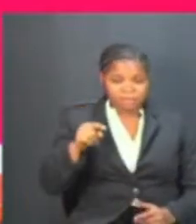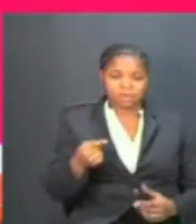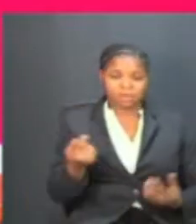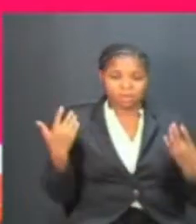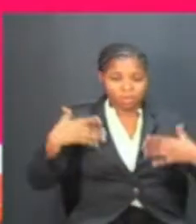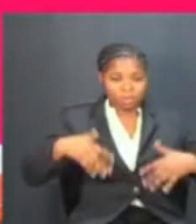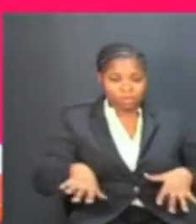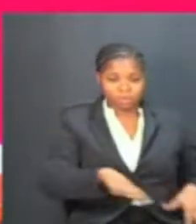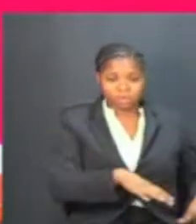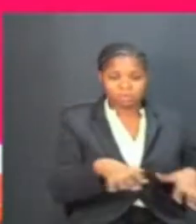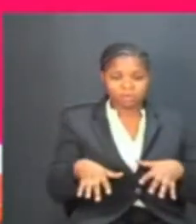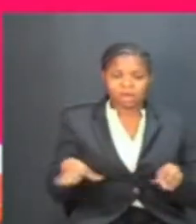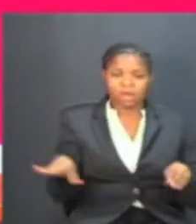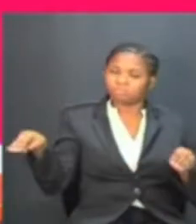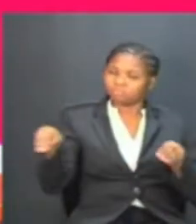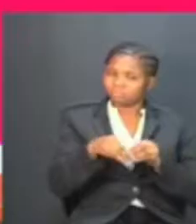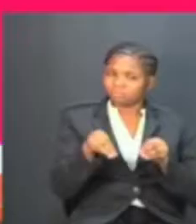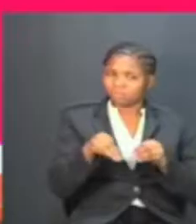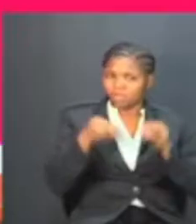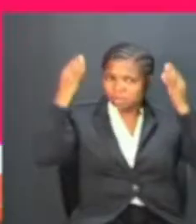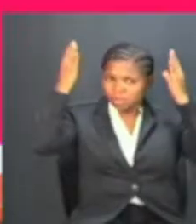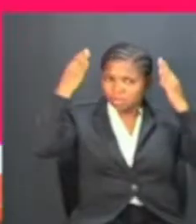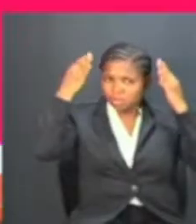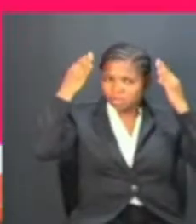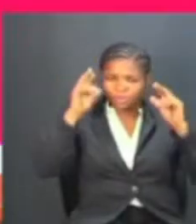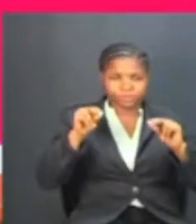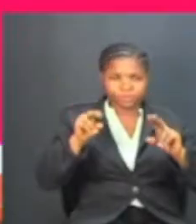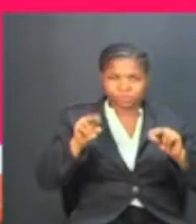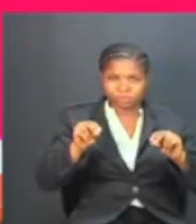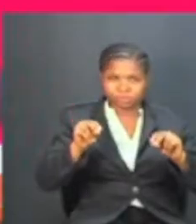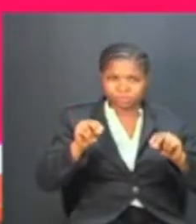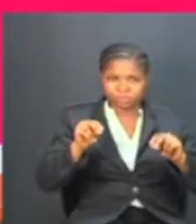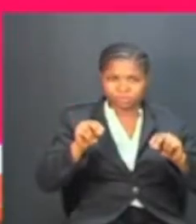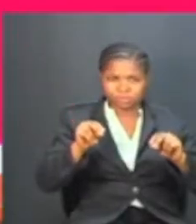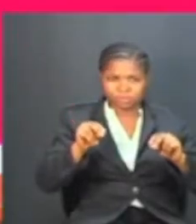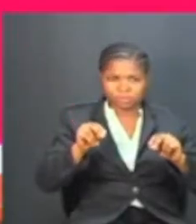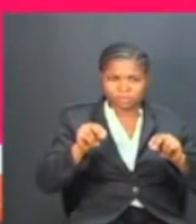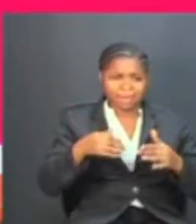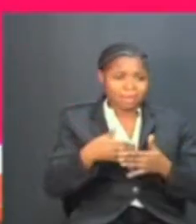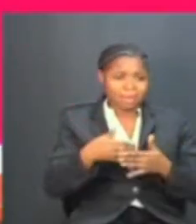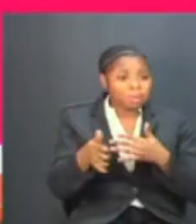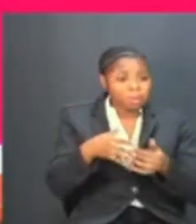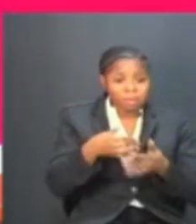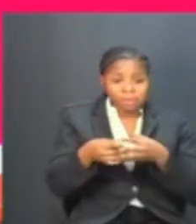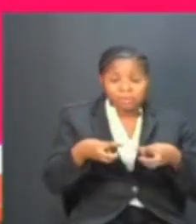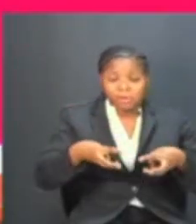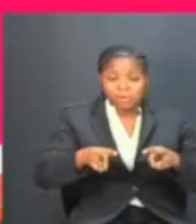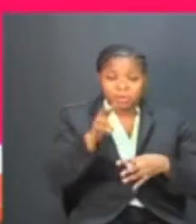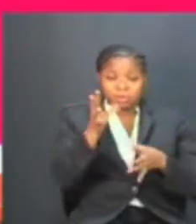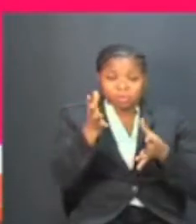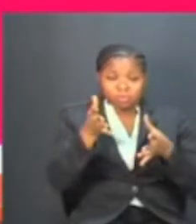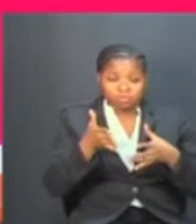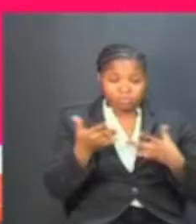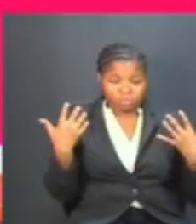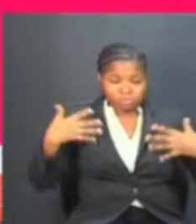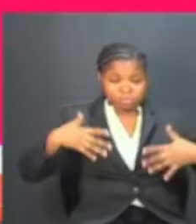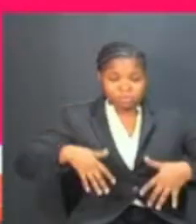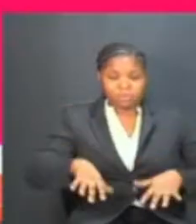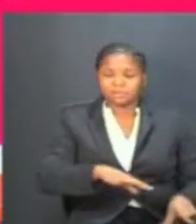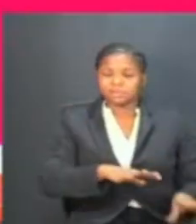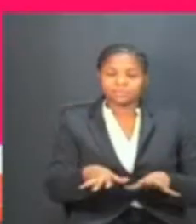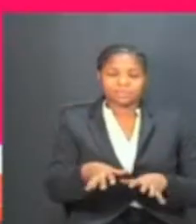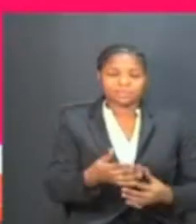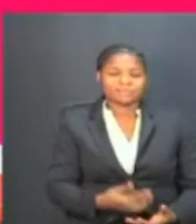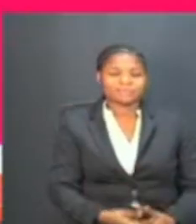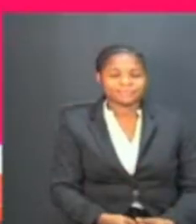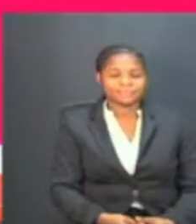to wear the hat. It depends upon the way you want to dress. On this note, I